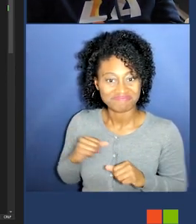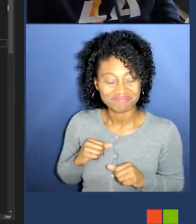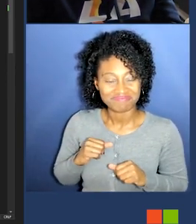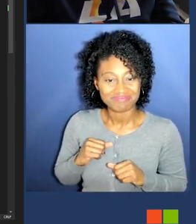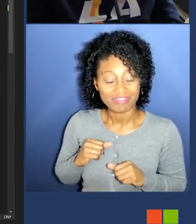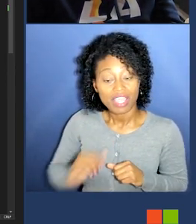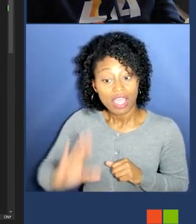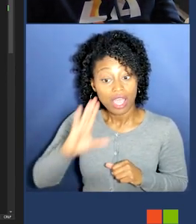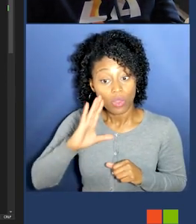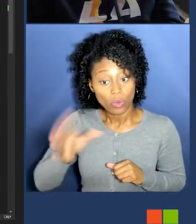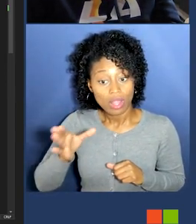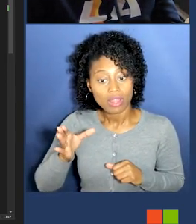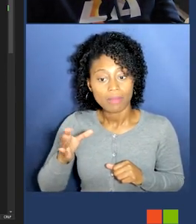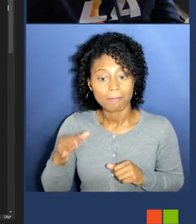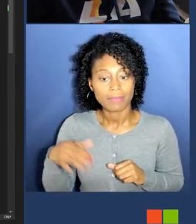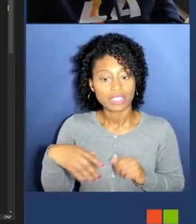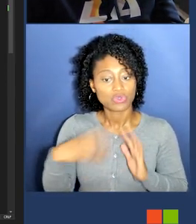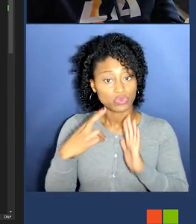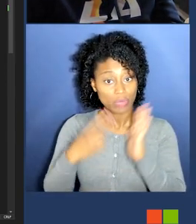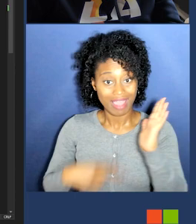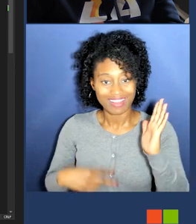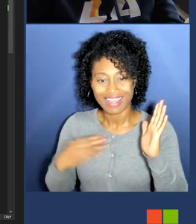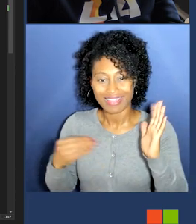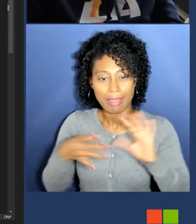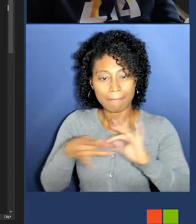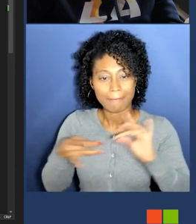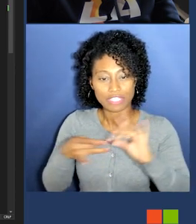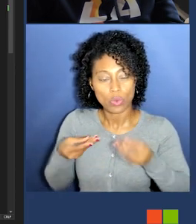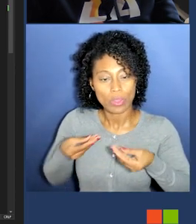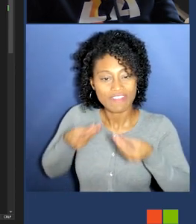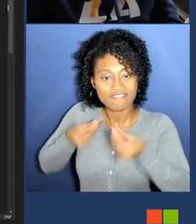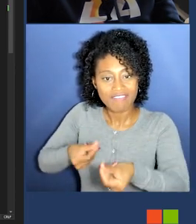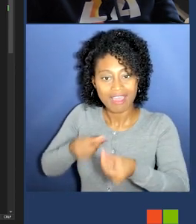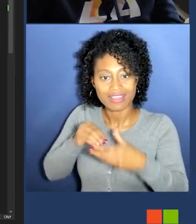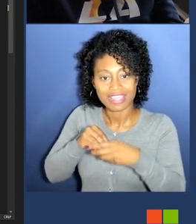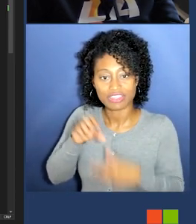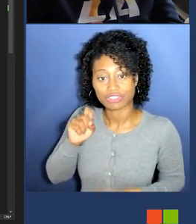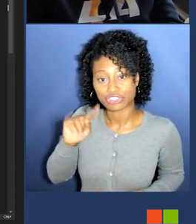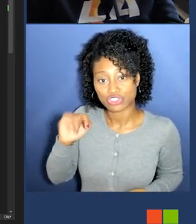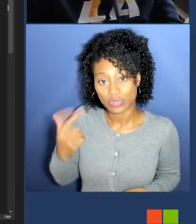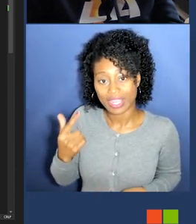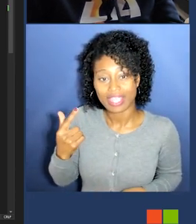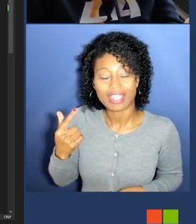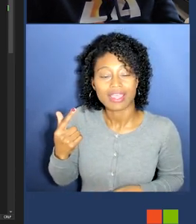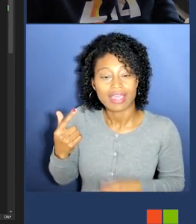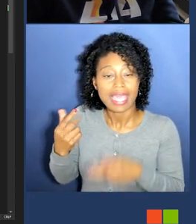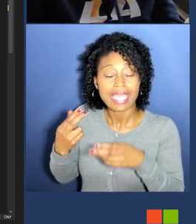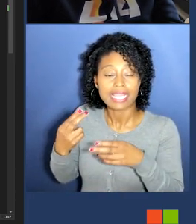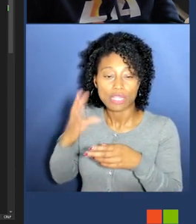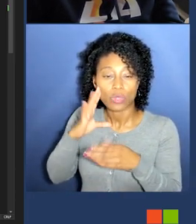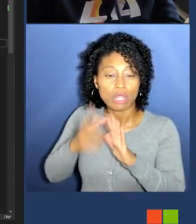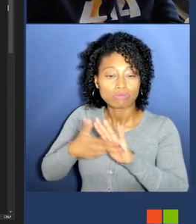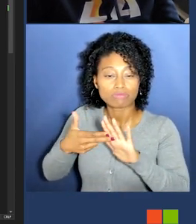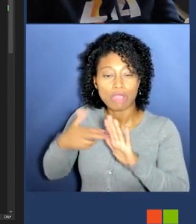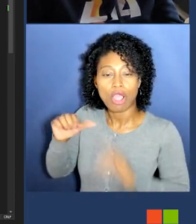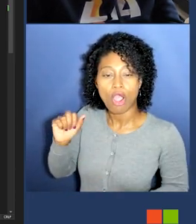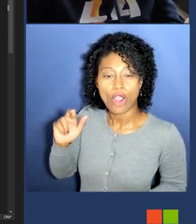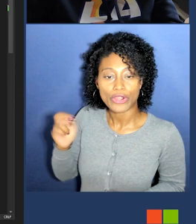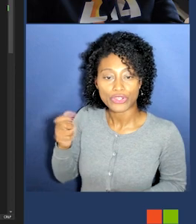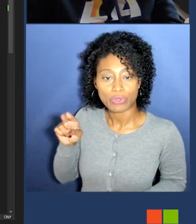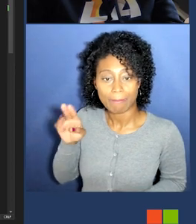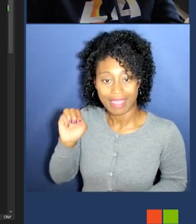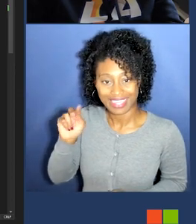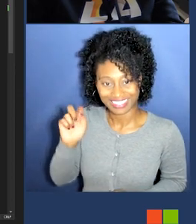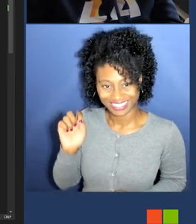read, and the message will be fed as a string to this, as an argument here to this function, and it